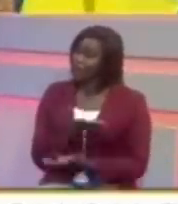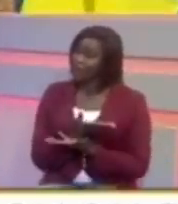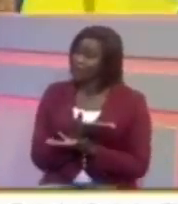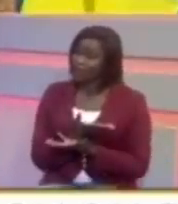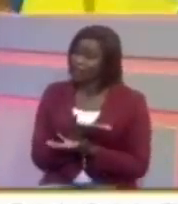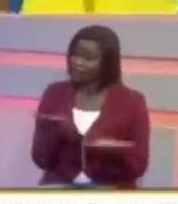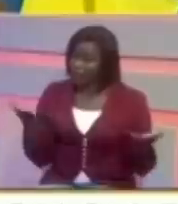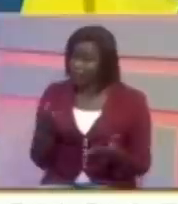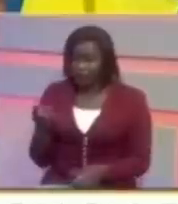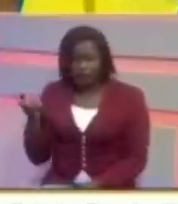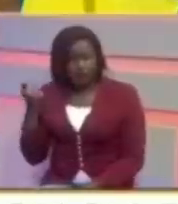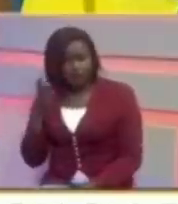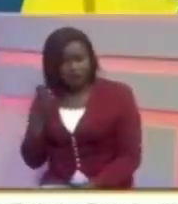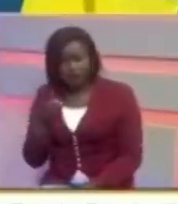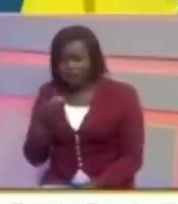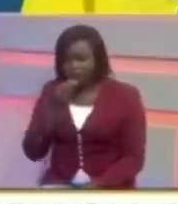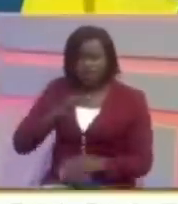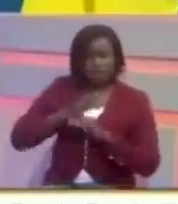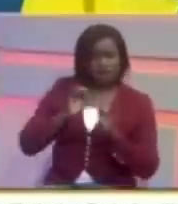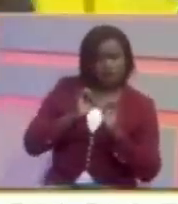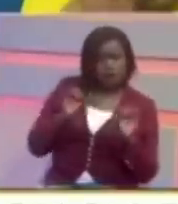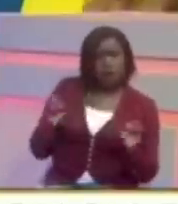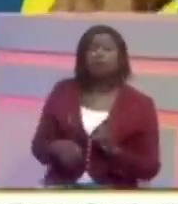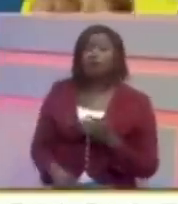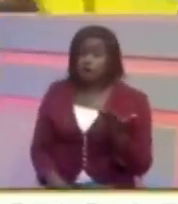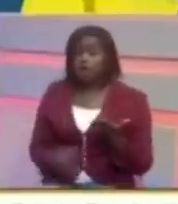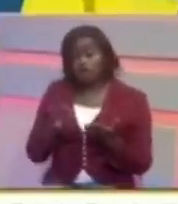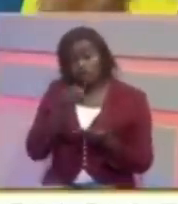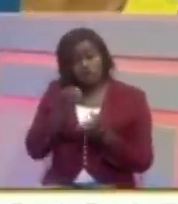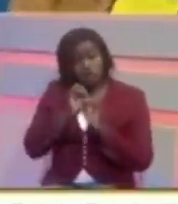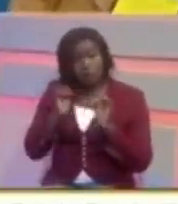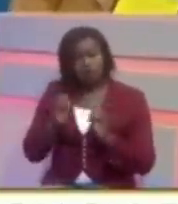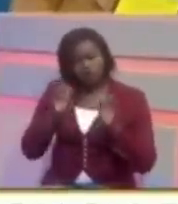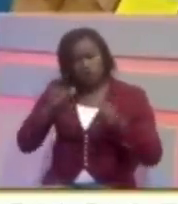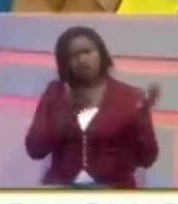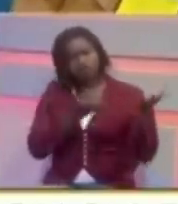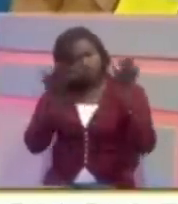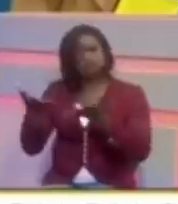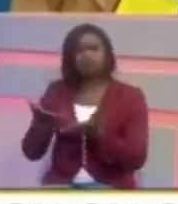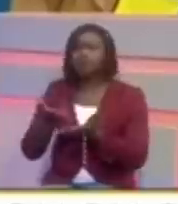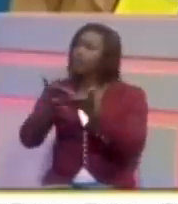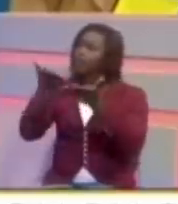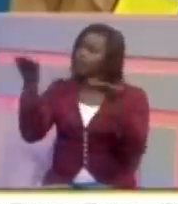Any whisper that, oh, the food is not enough, it's not, well, so if it's not enough, then we import.